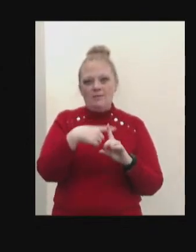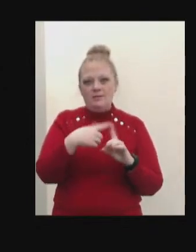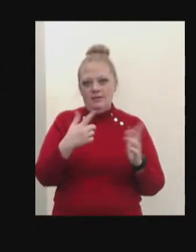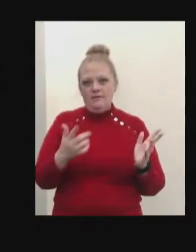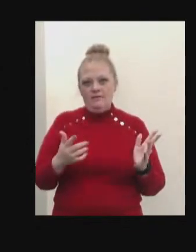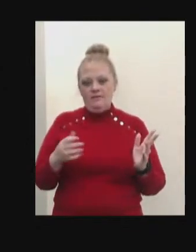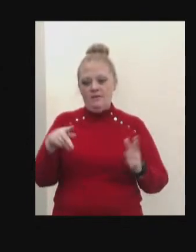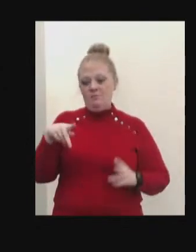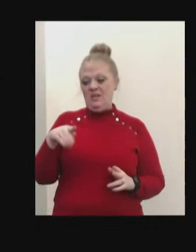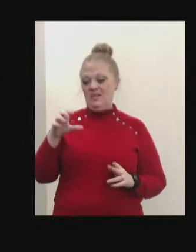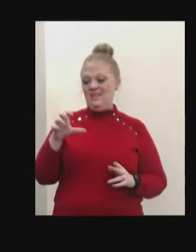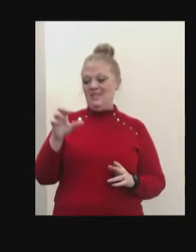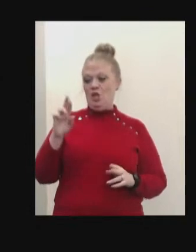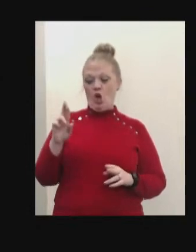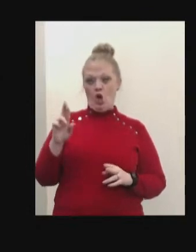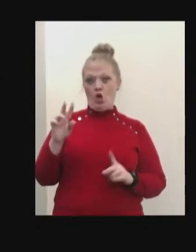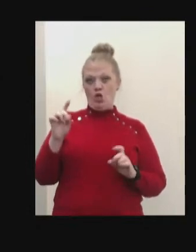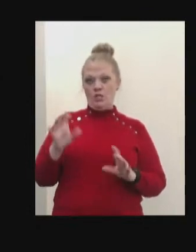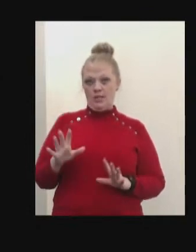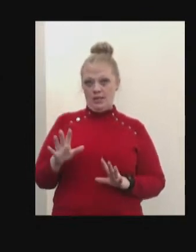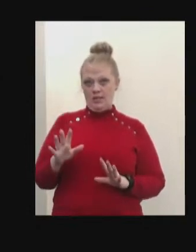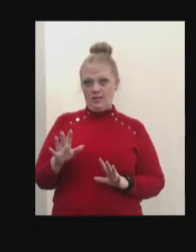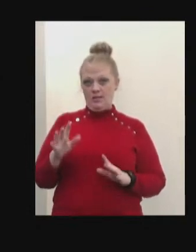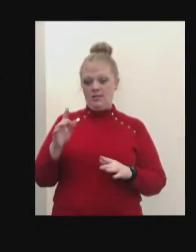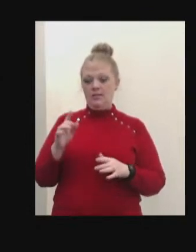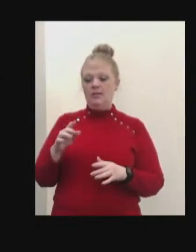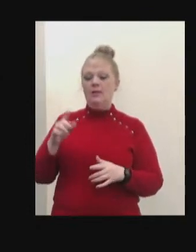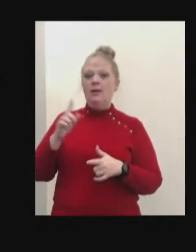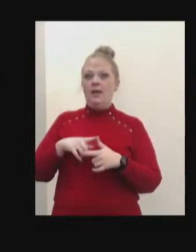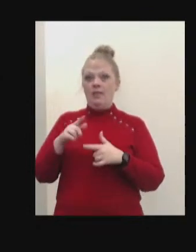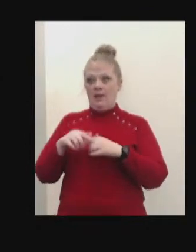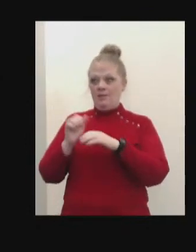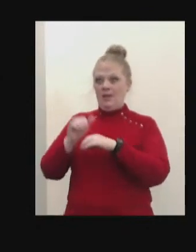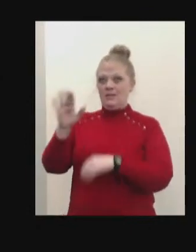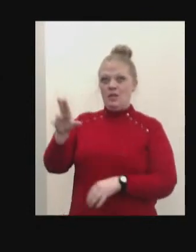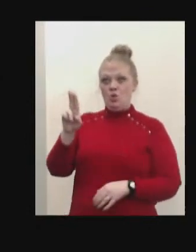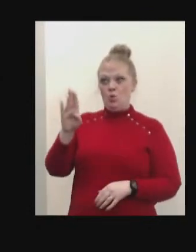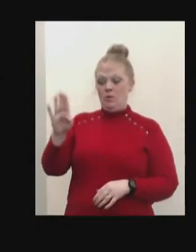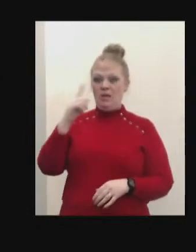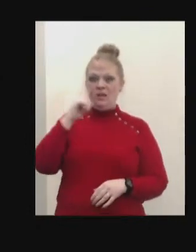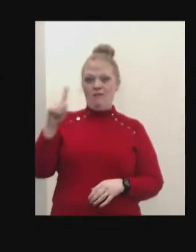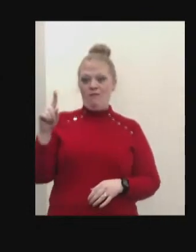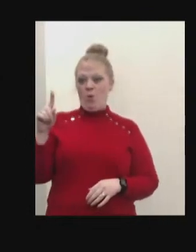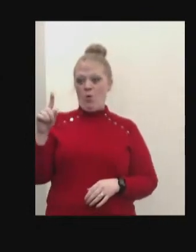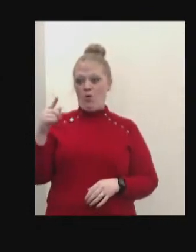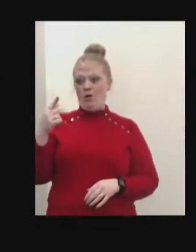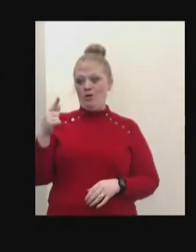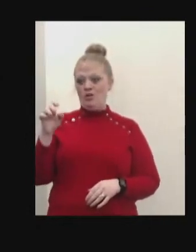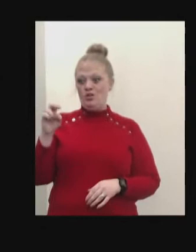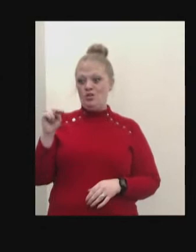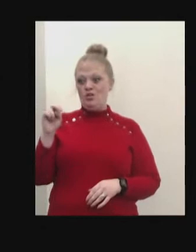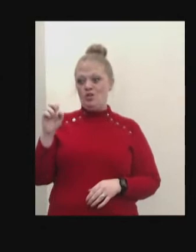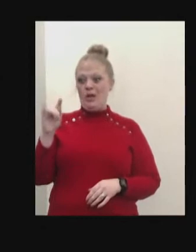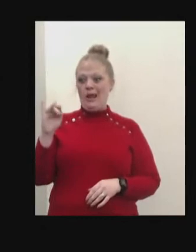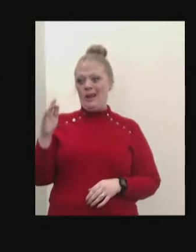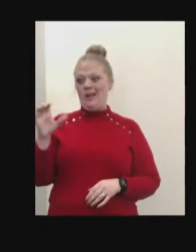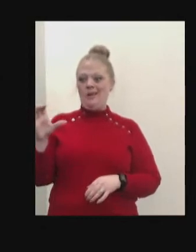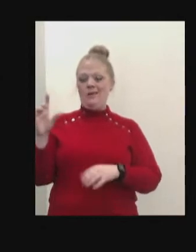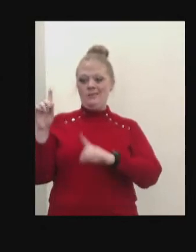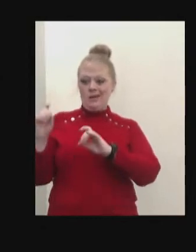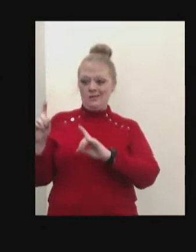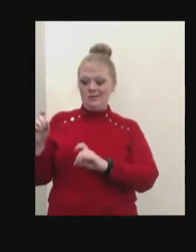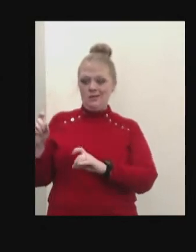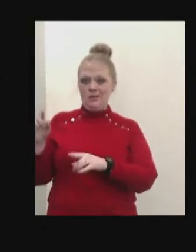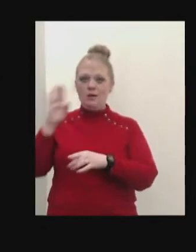PCR test that is then genetically sequenced can in all likelihood identify whether you have Omicron or not. It has to be